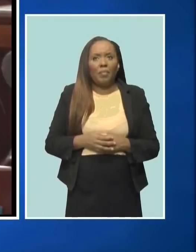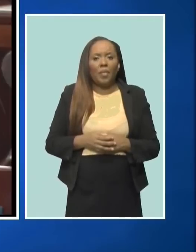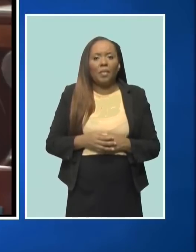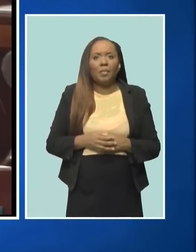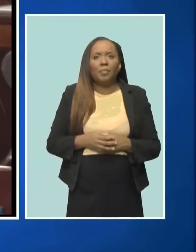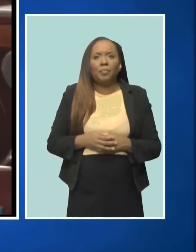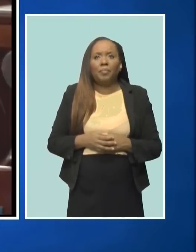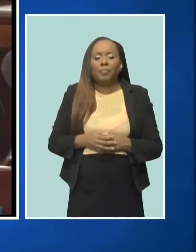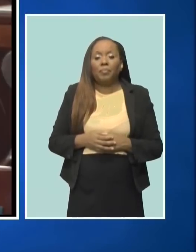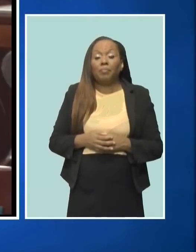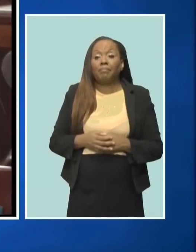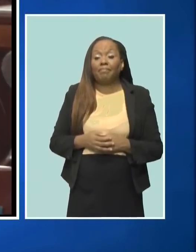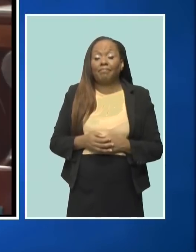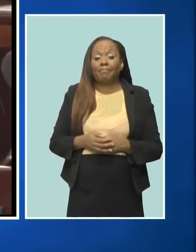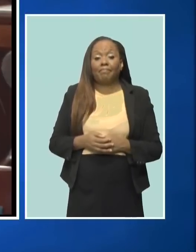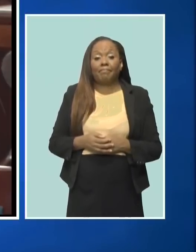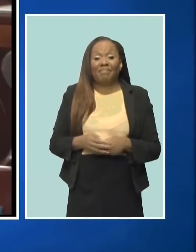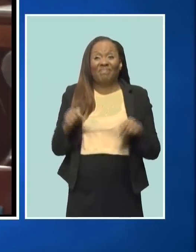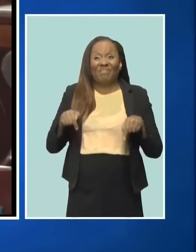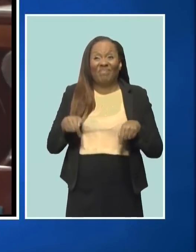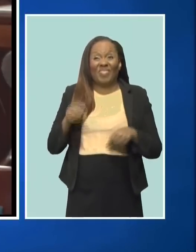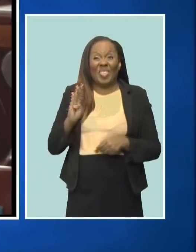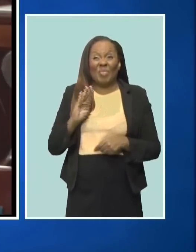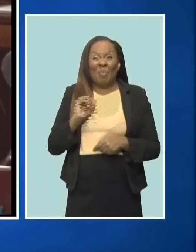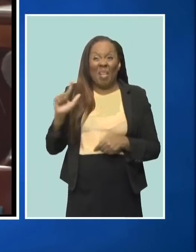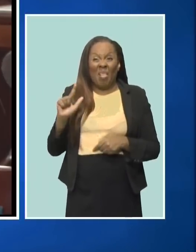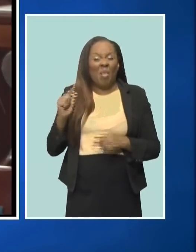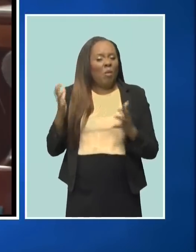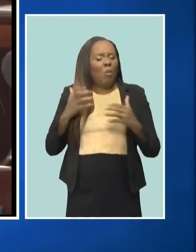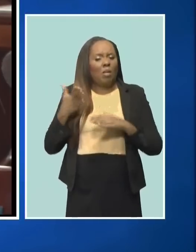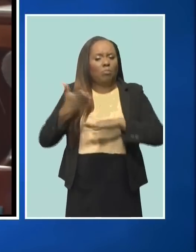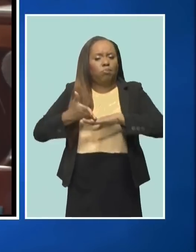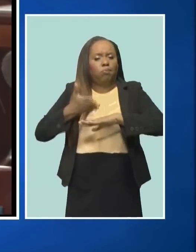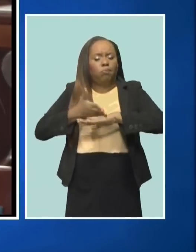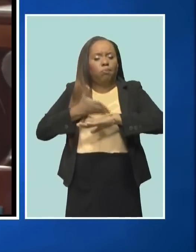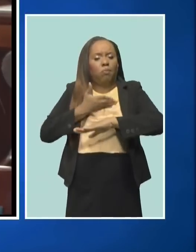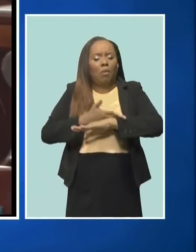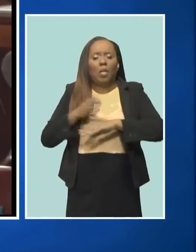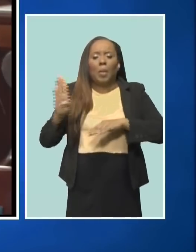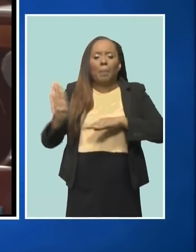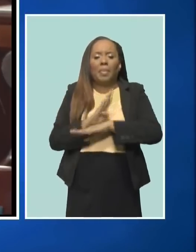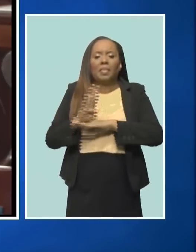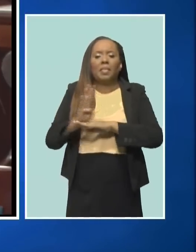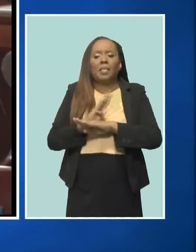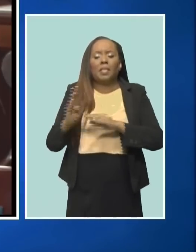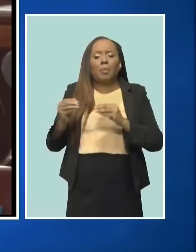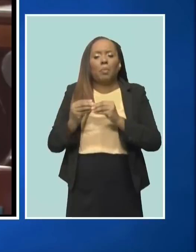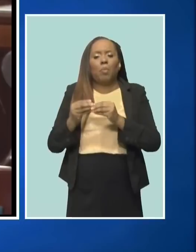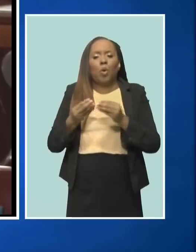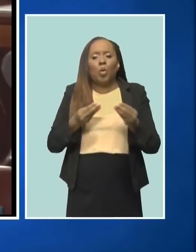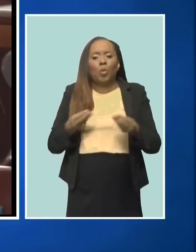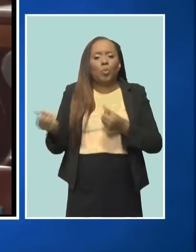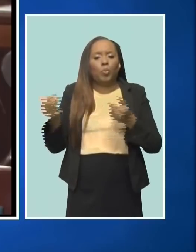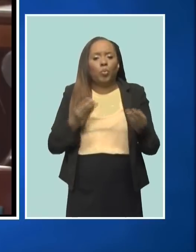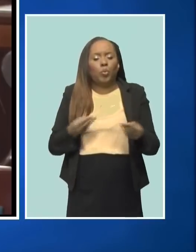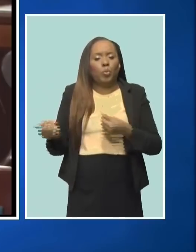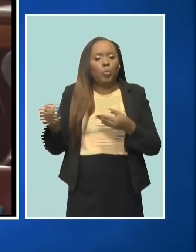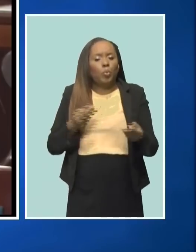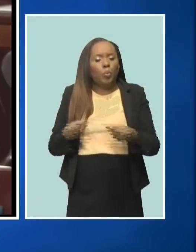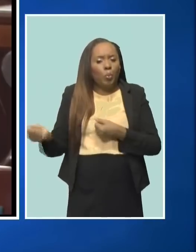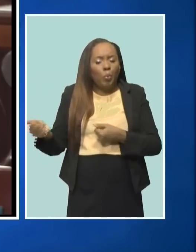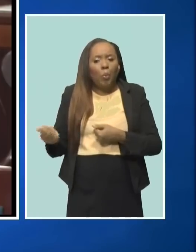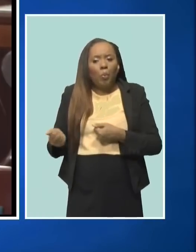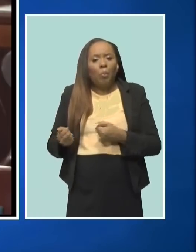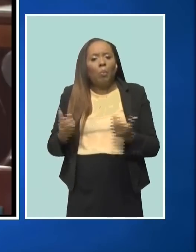This bill seeks to improve the ease of doing business and allow us to get where we want to go